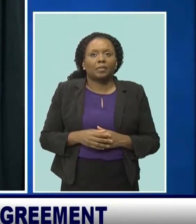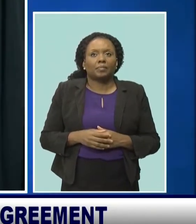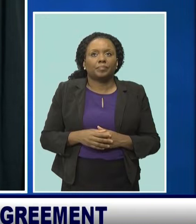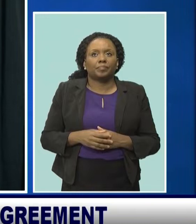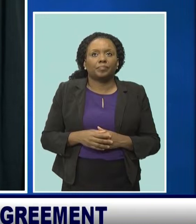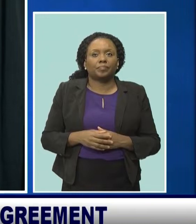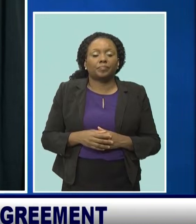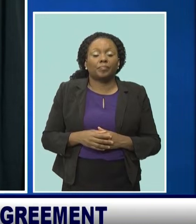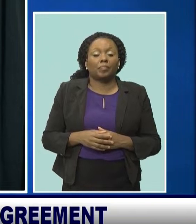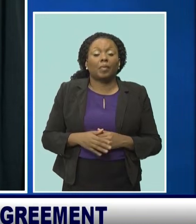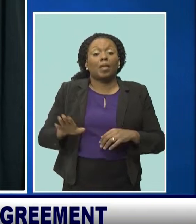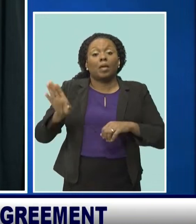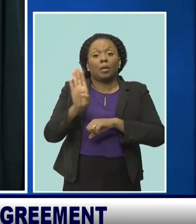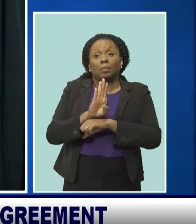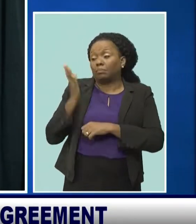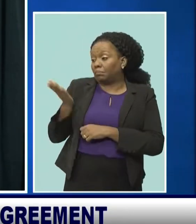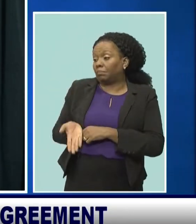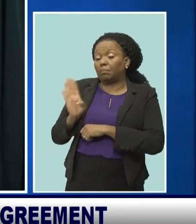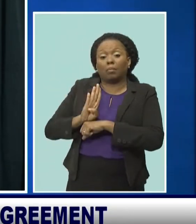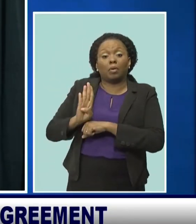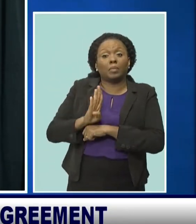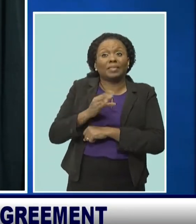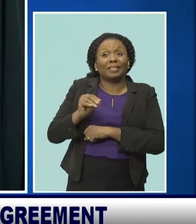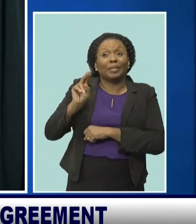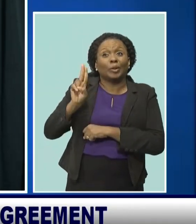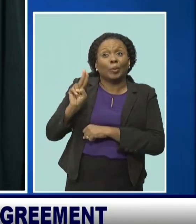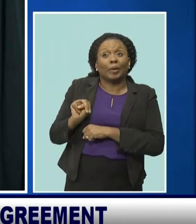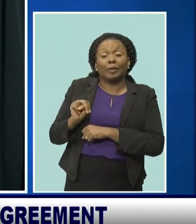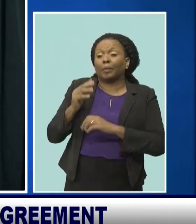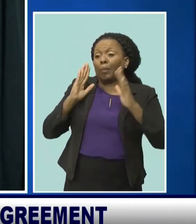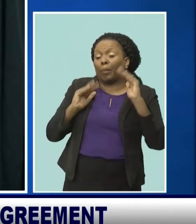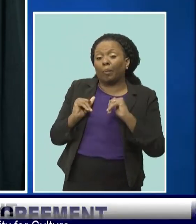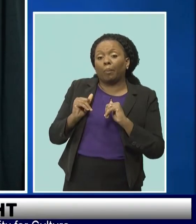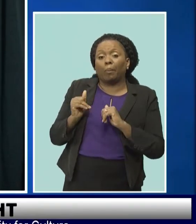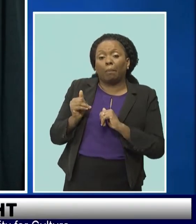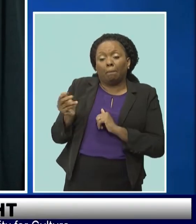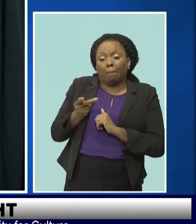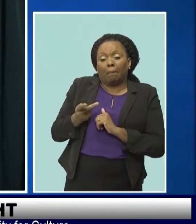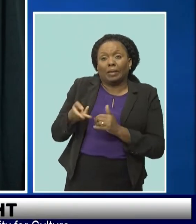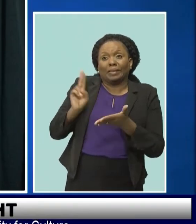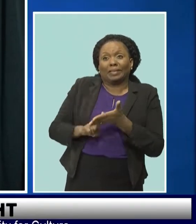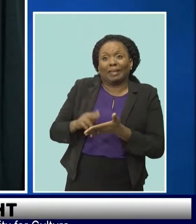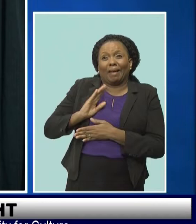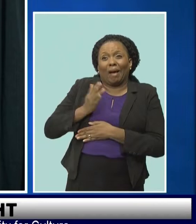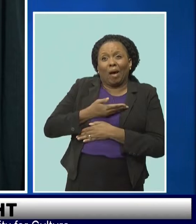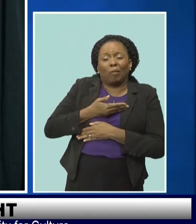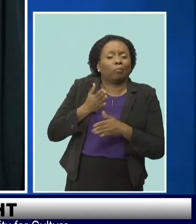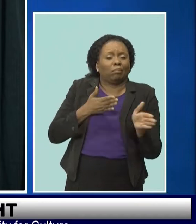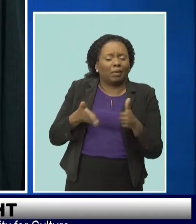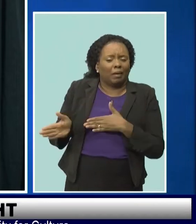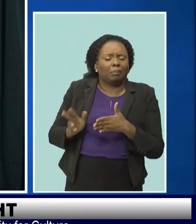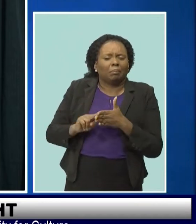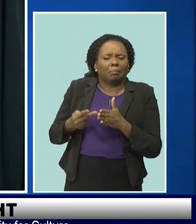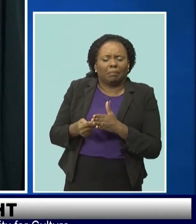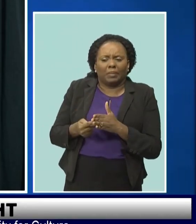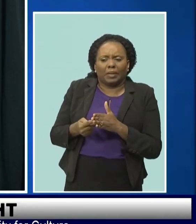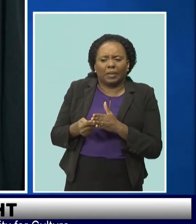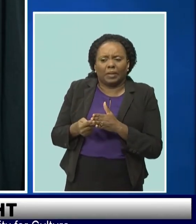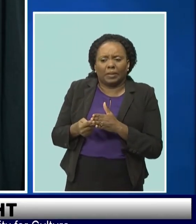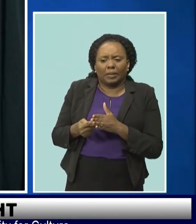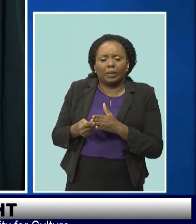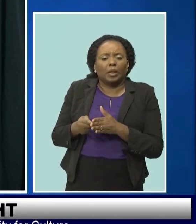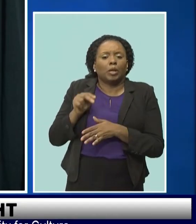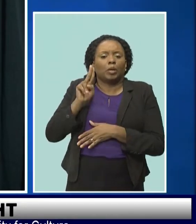Barbados and the UN will soon, very soon, we're hoping, sign our country implementation plan, which will signal the alignment of